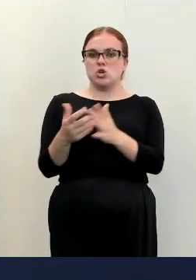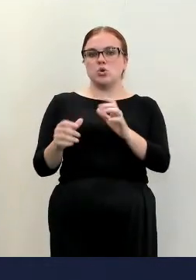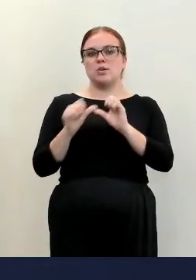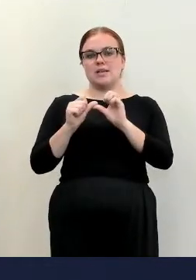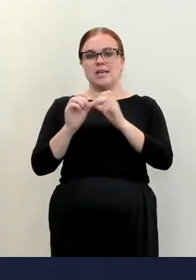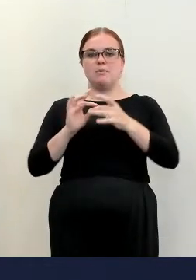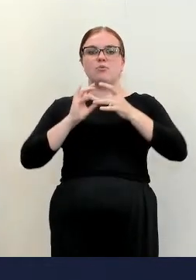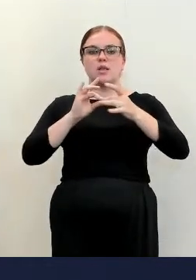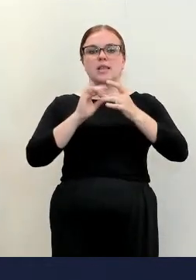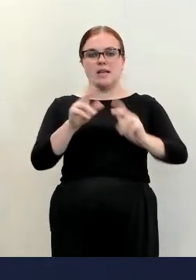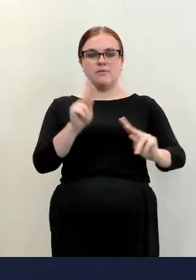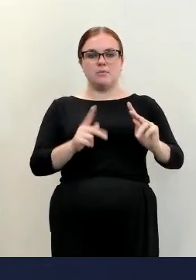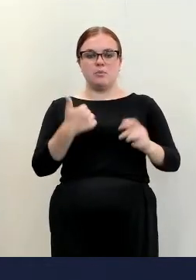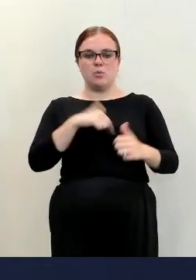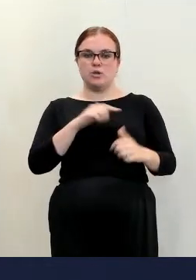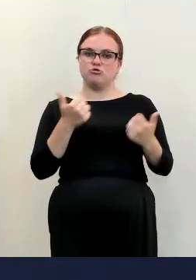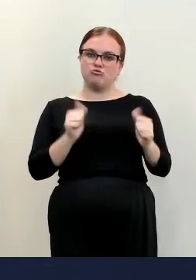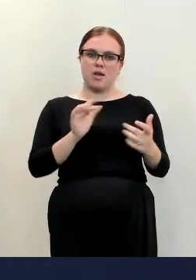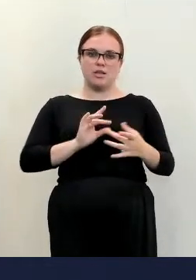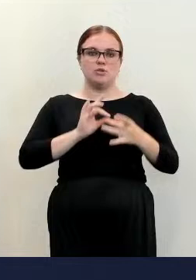for people that we're trying to reach.